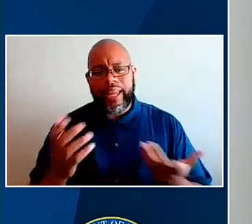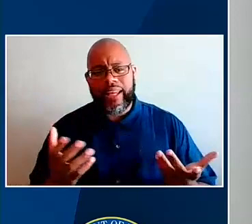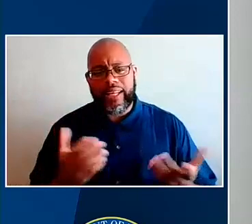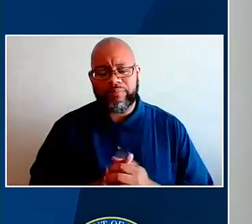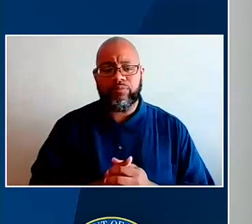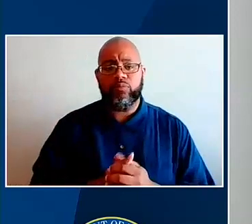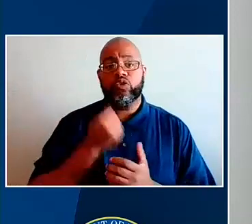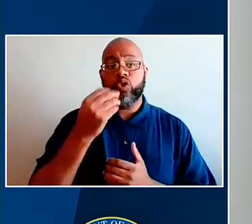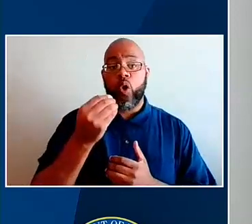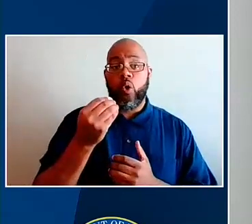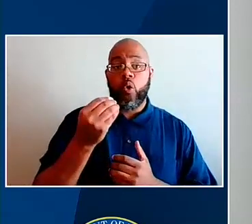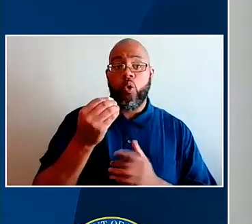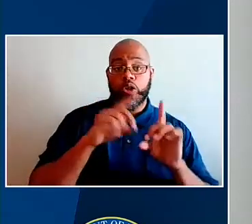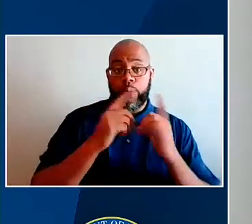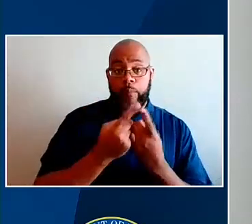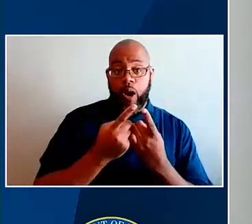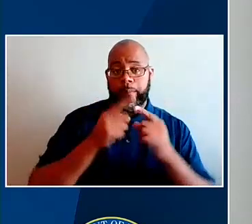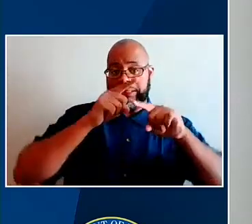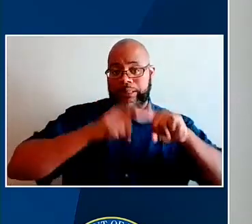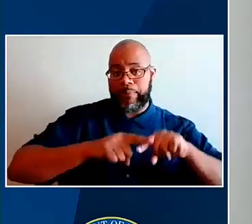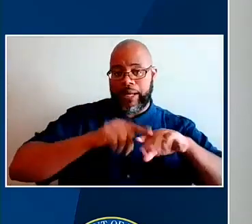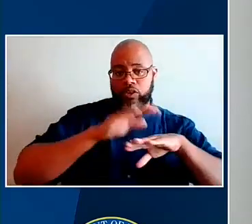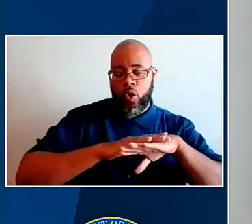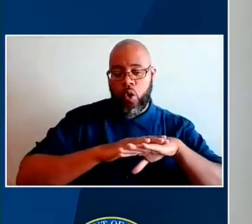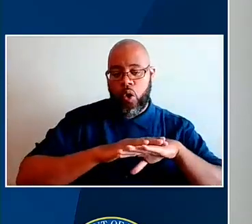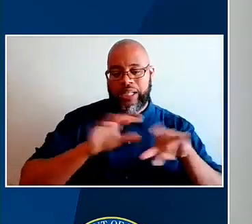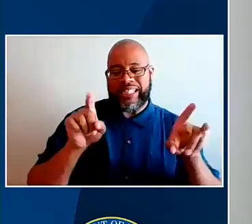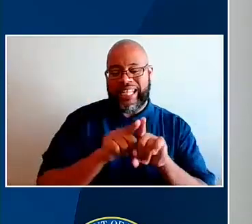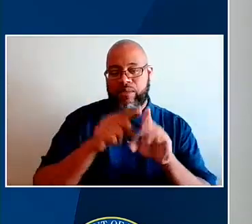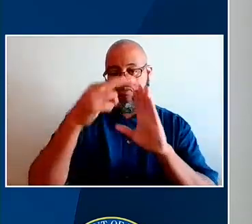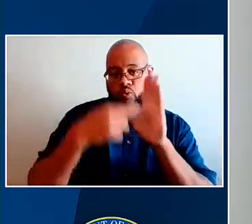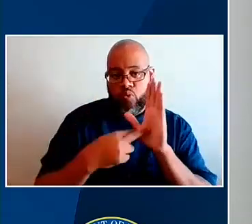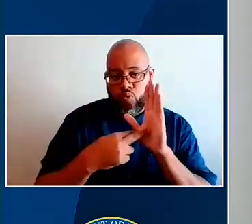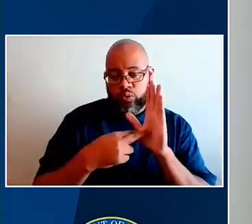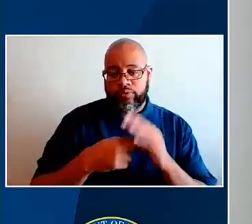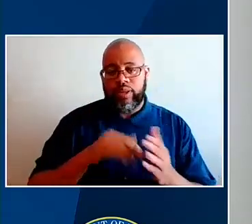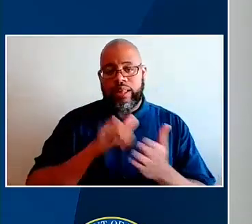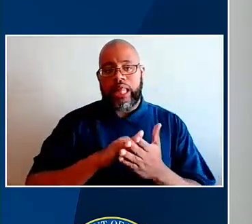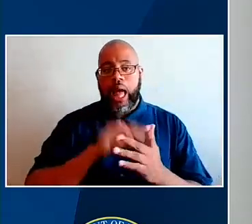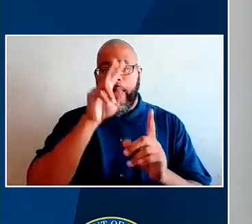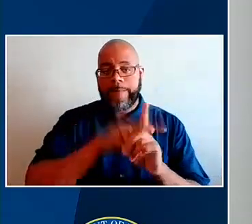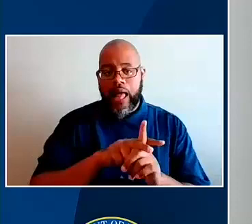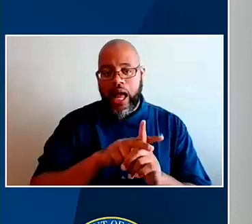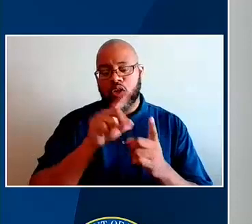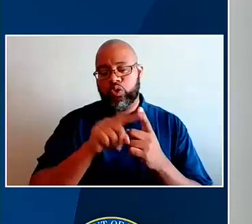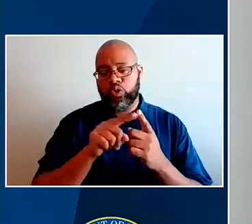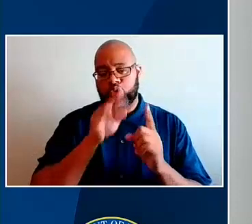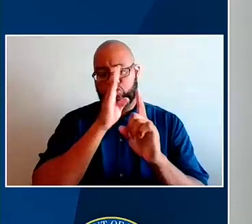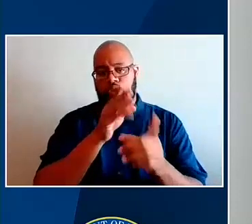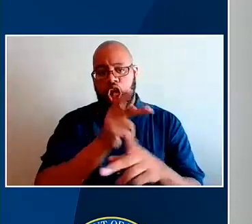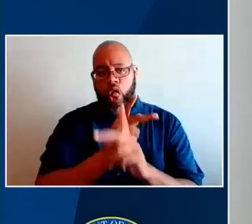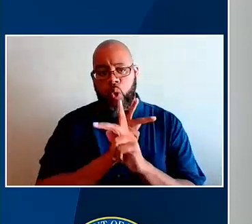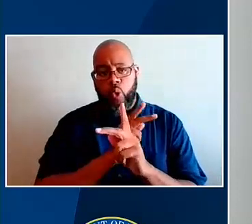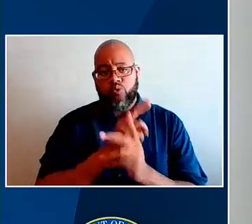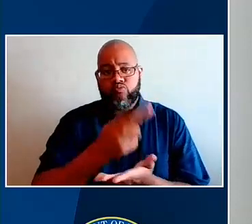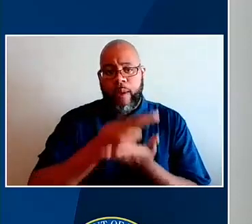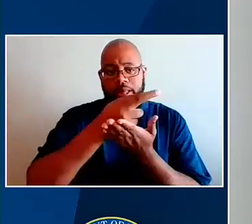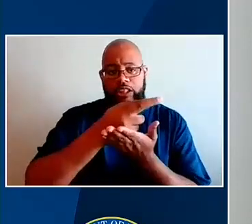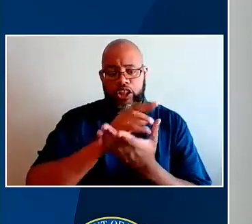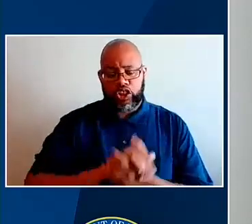So essentially, the department relies on the same regulations that apply to direct loan